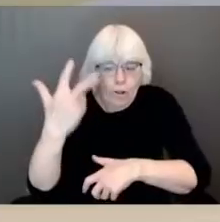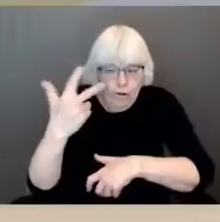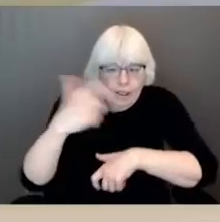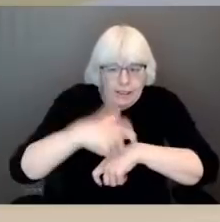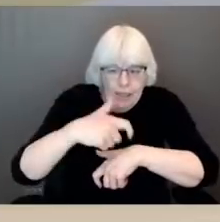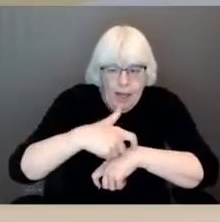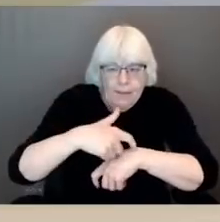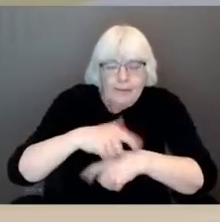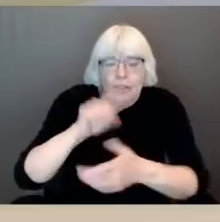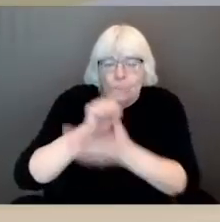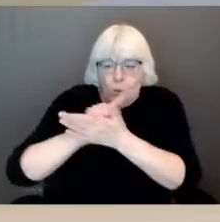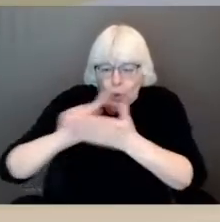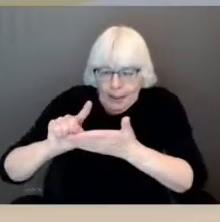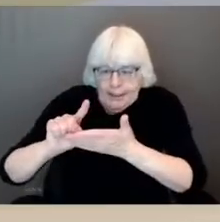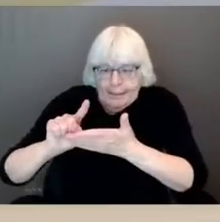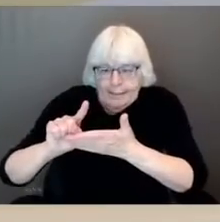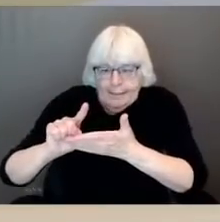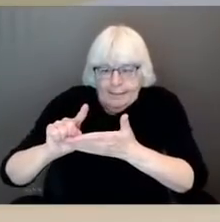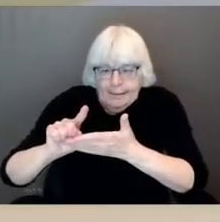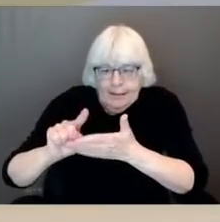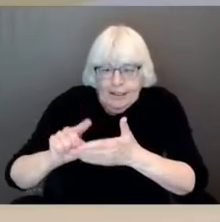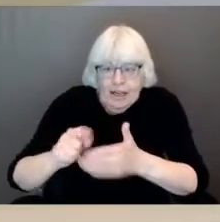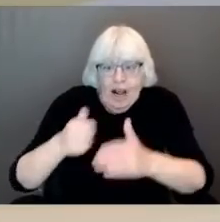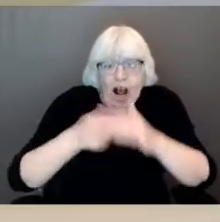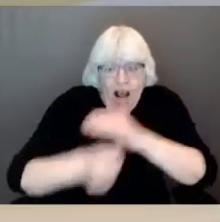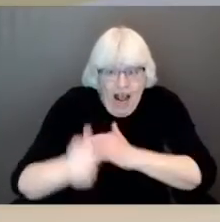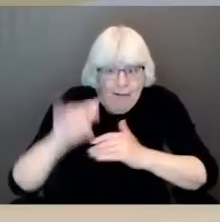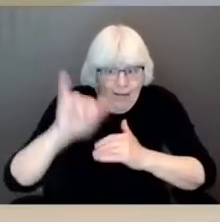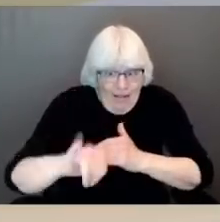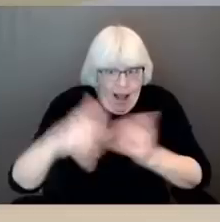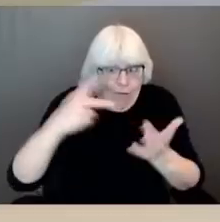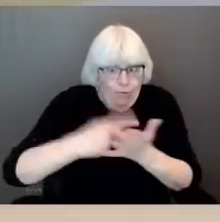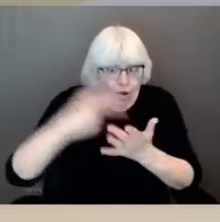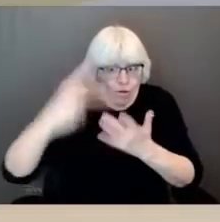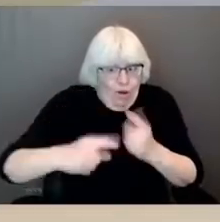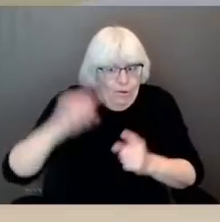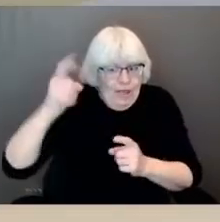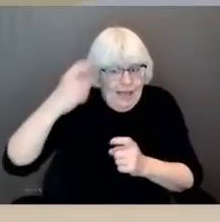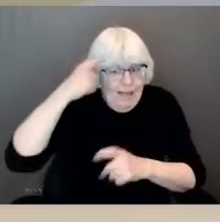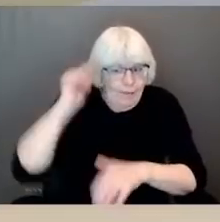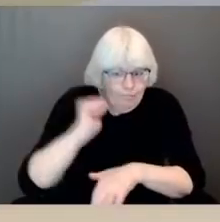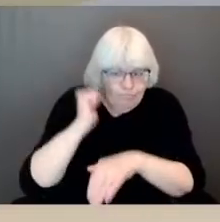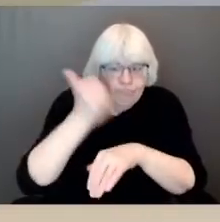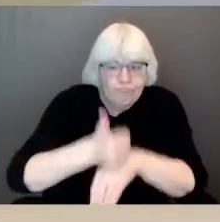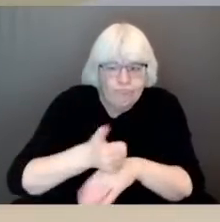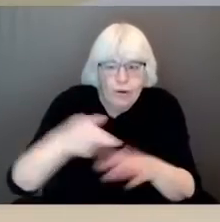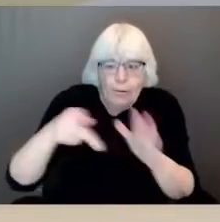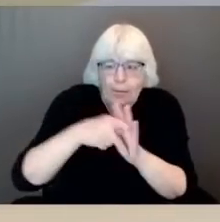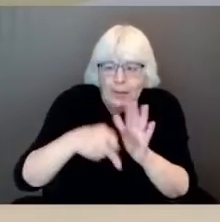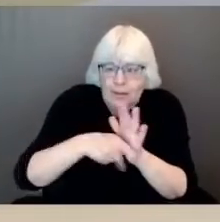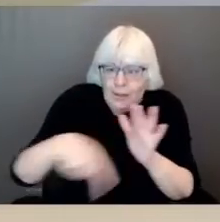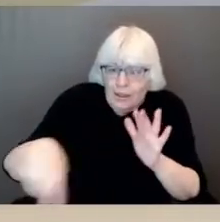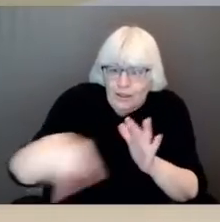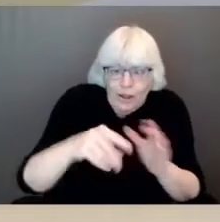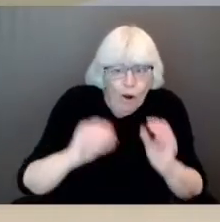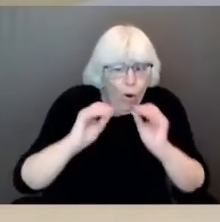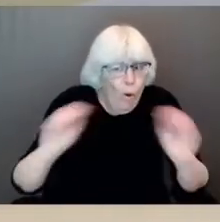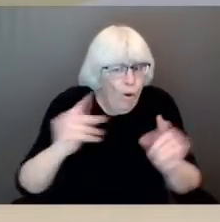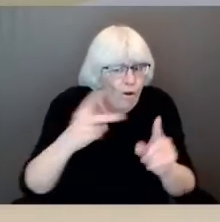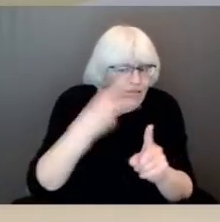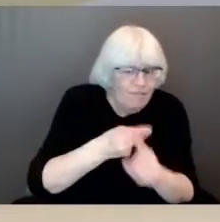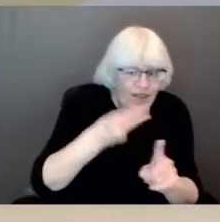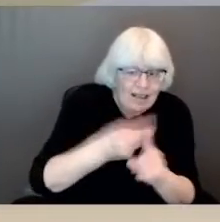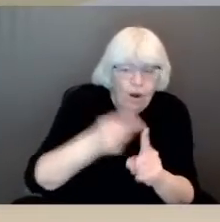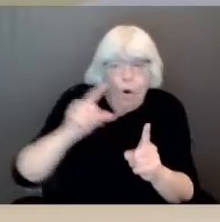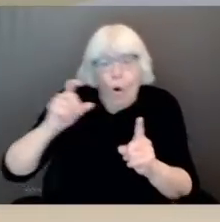this program, employers are responsible to implement policies to ensure that unvaccinated or partially vaccinated staff test on a regular